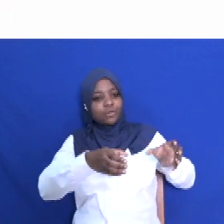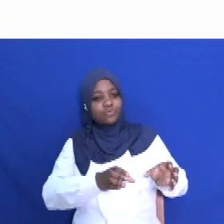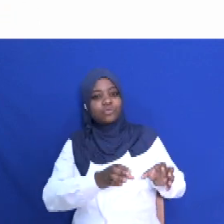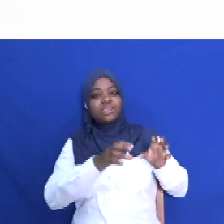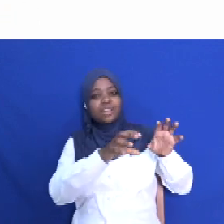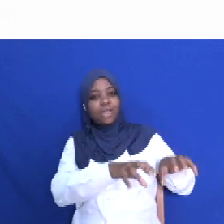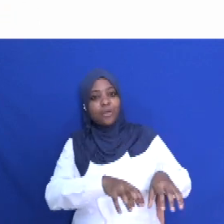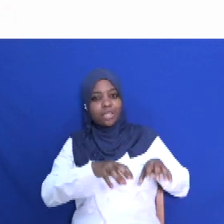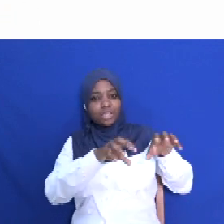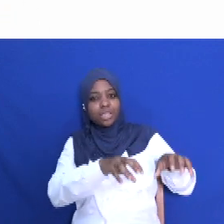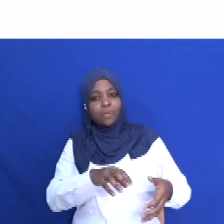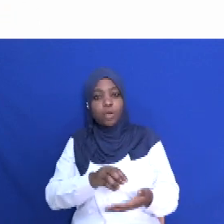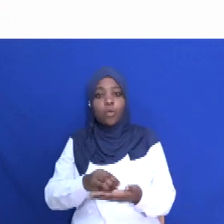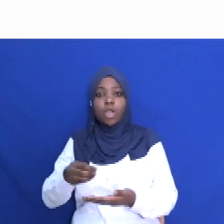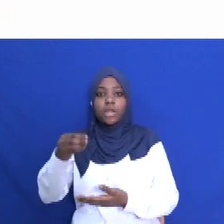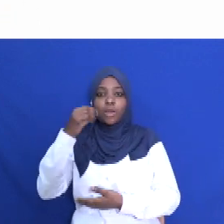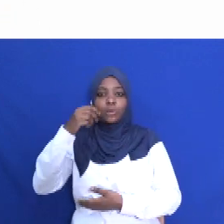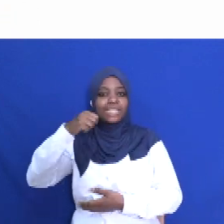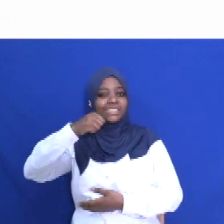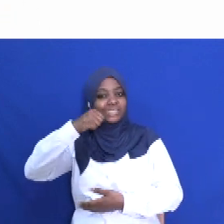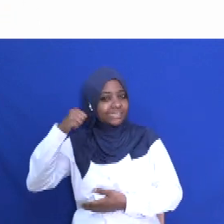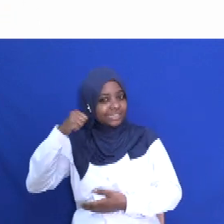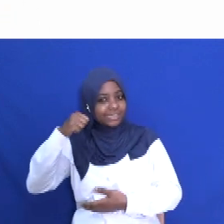Now, my dear pupil,